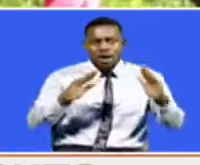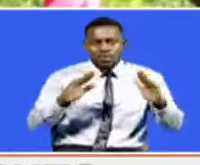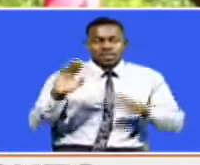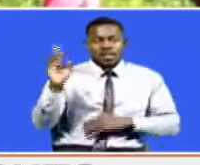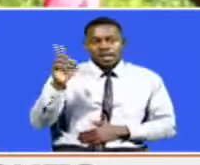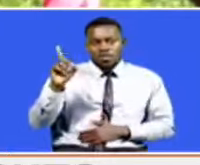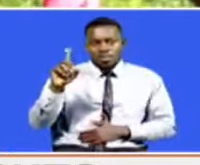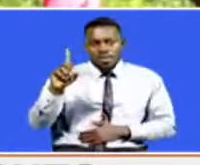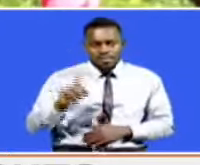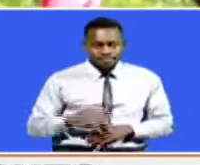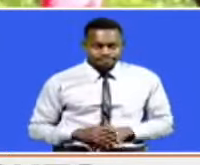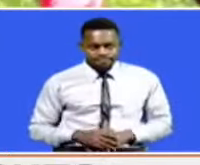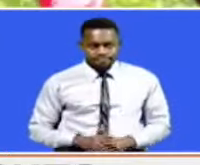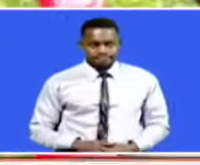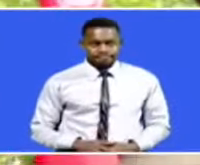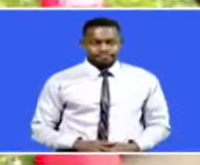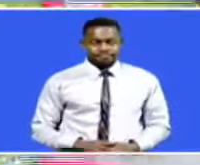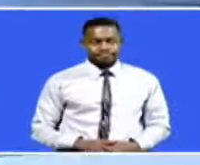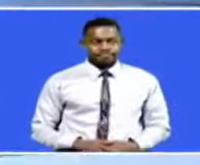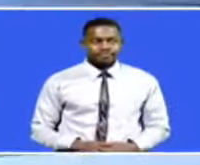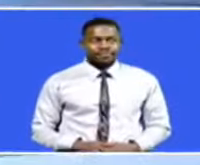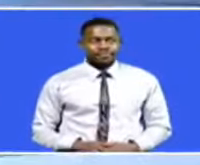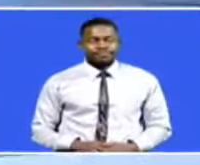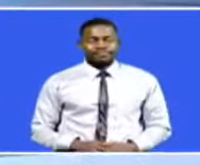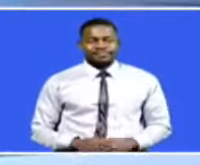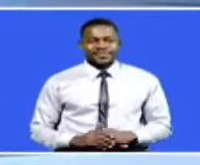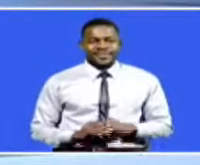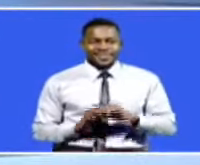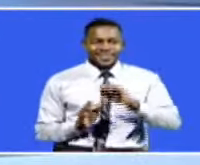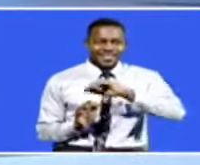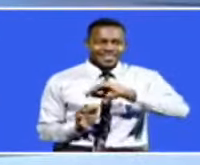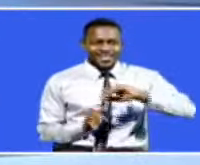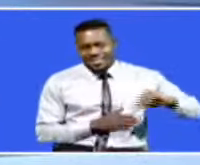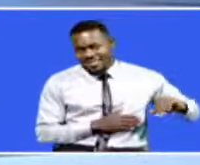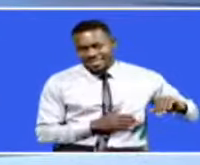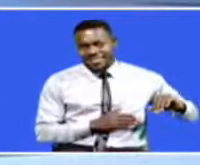KT News, Nairobi. All right, tough politics there for the former ruling party.